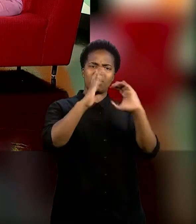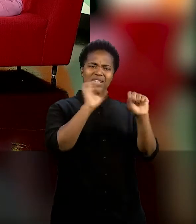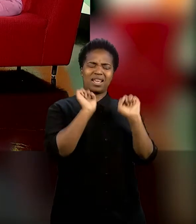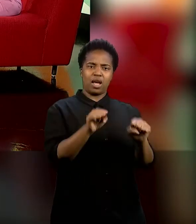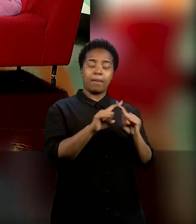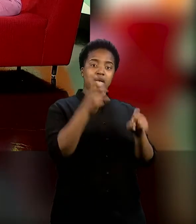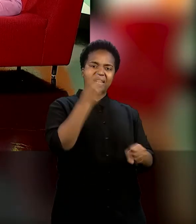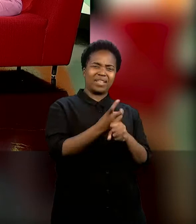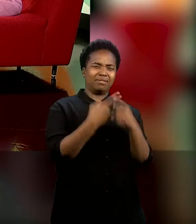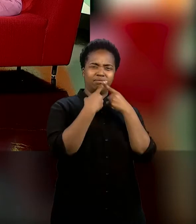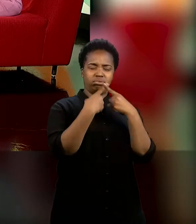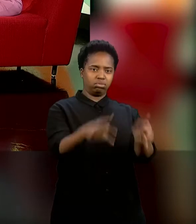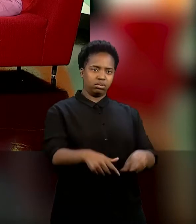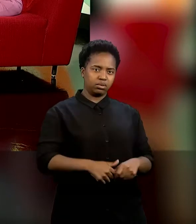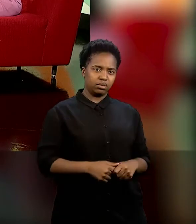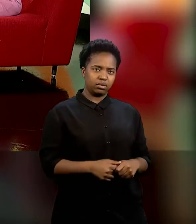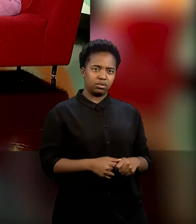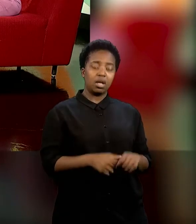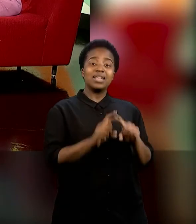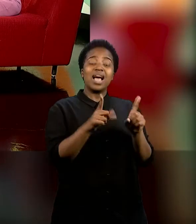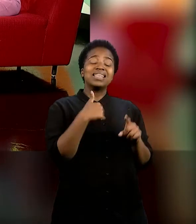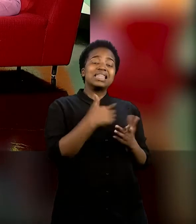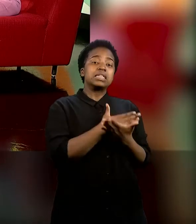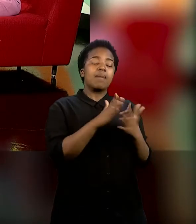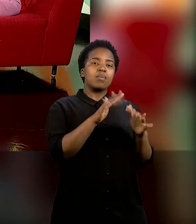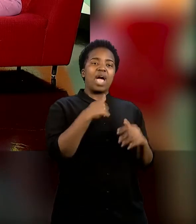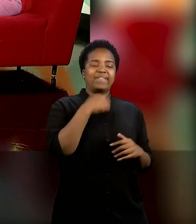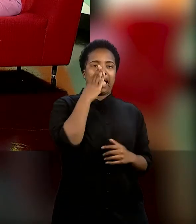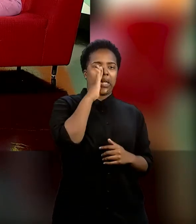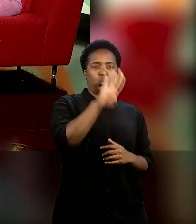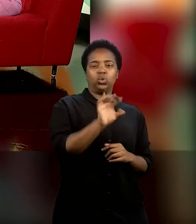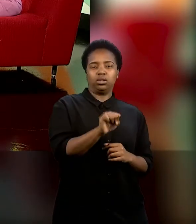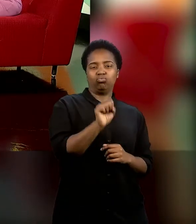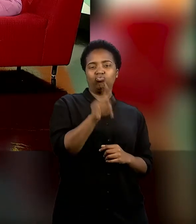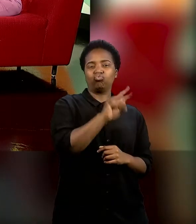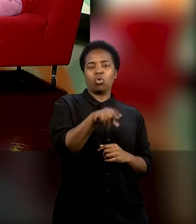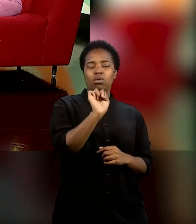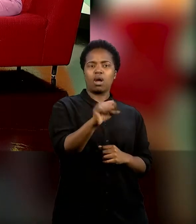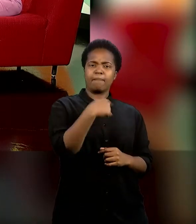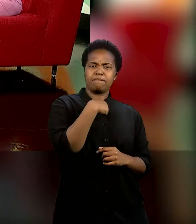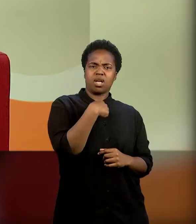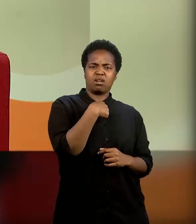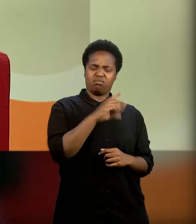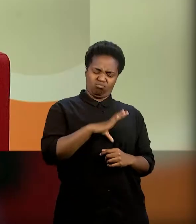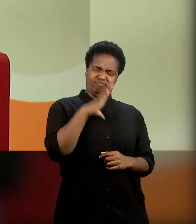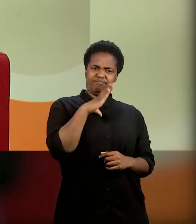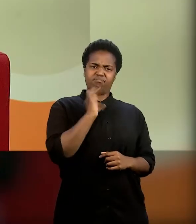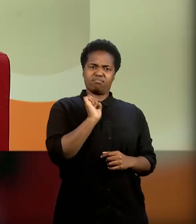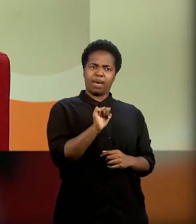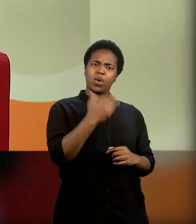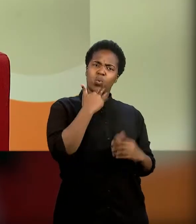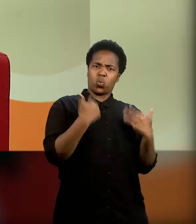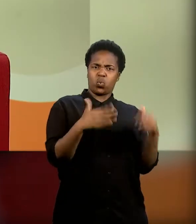I can communicate. It's not that difficult. It's just that some people have the attitude that is wrong. And I